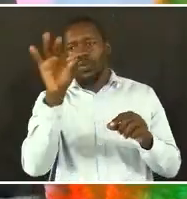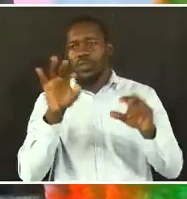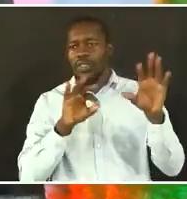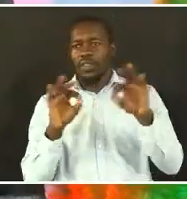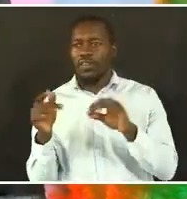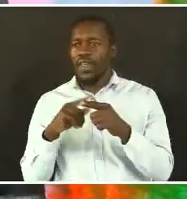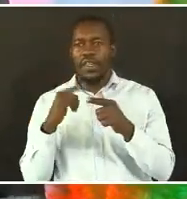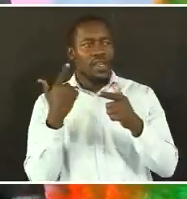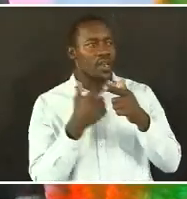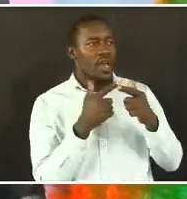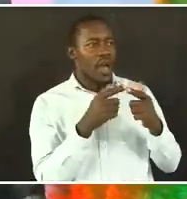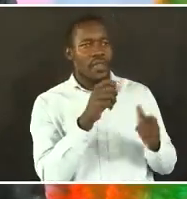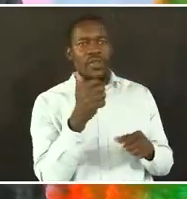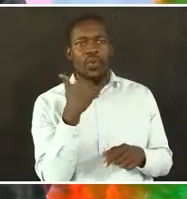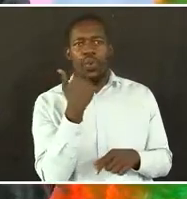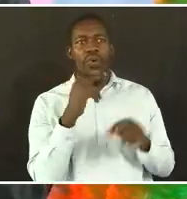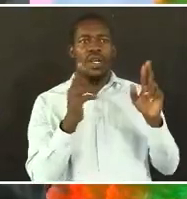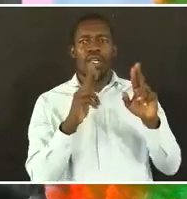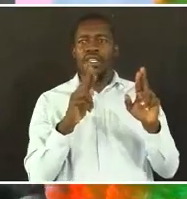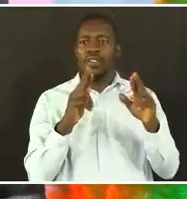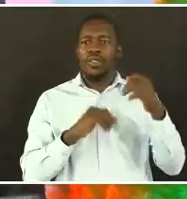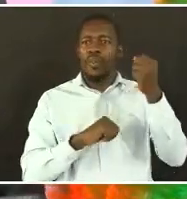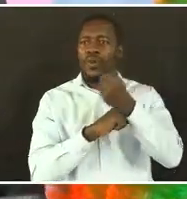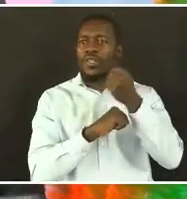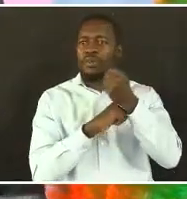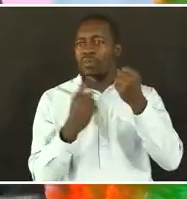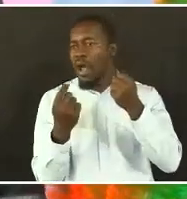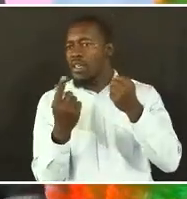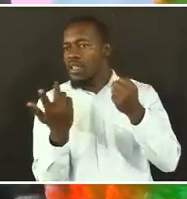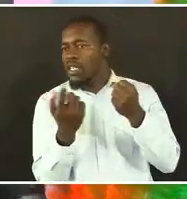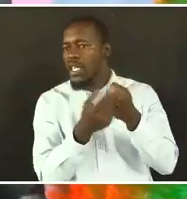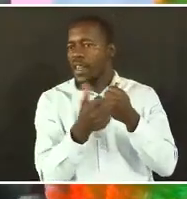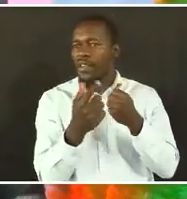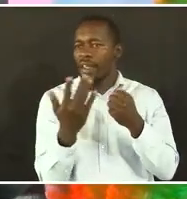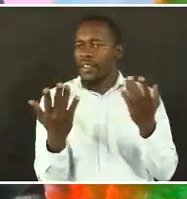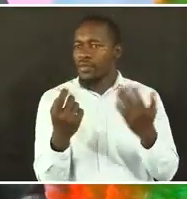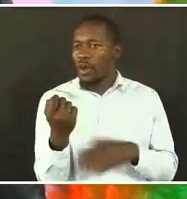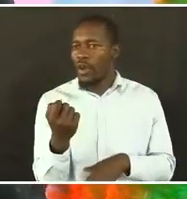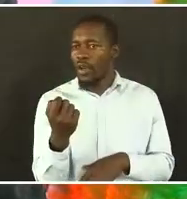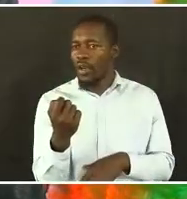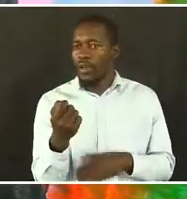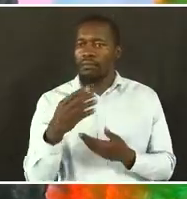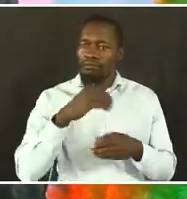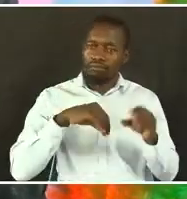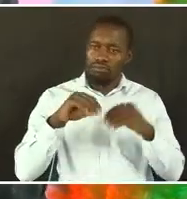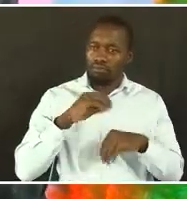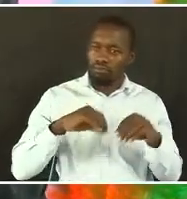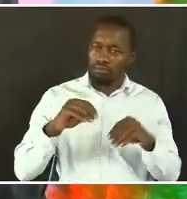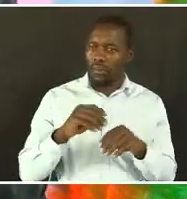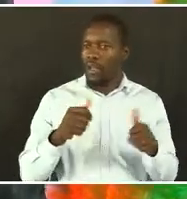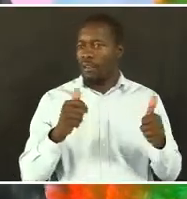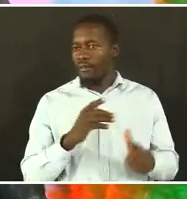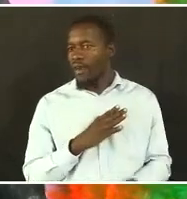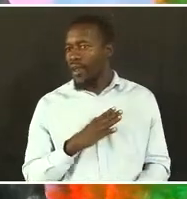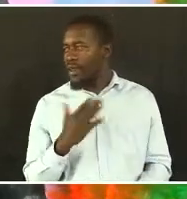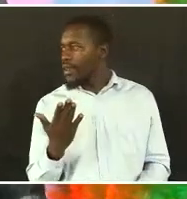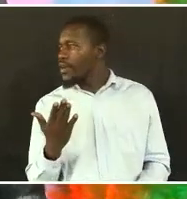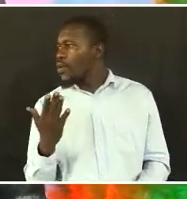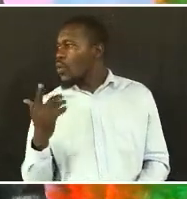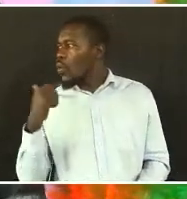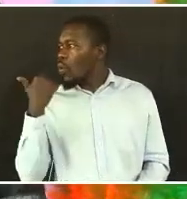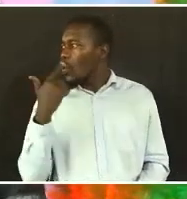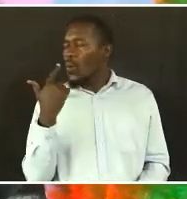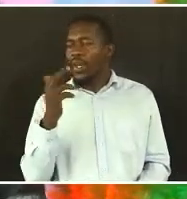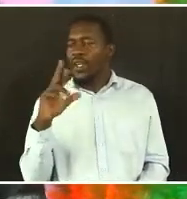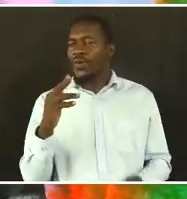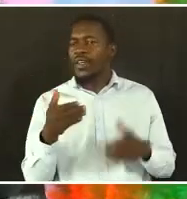We must have the prayer band for the hospital chaplaincy. Side that, when you go for hospital chaplaincy, come for us with 15 names of people